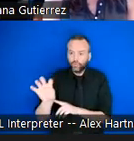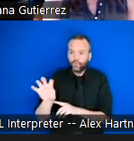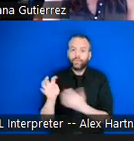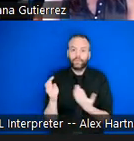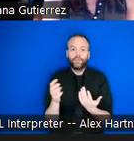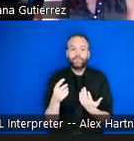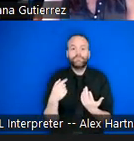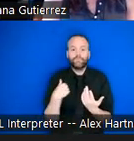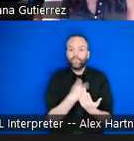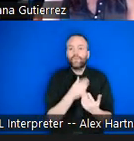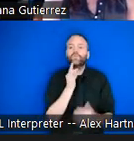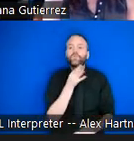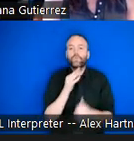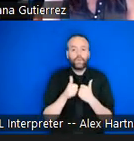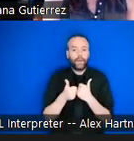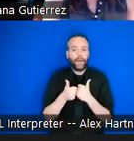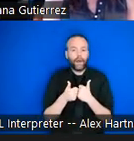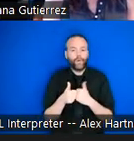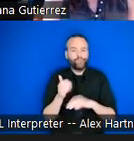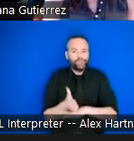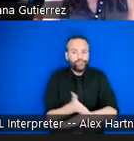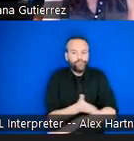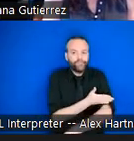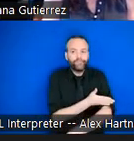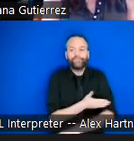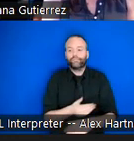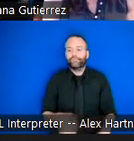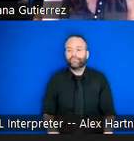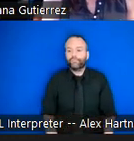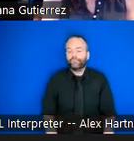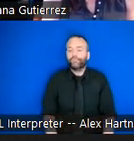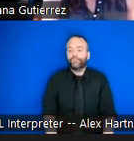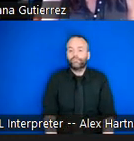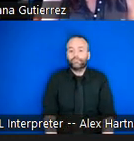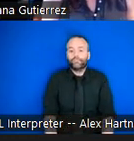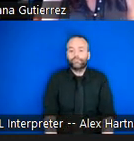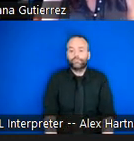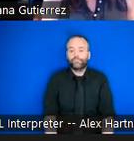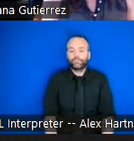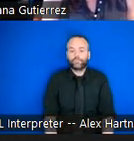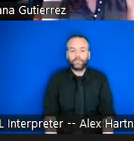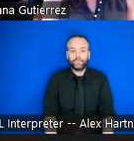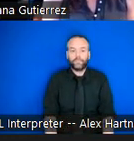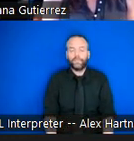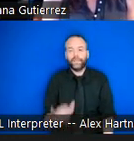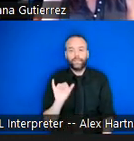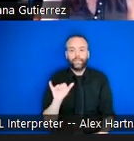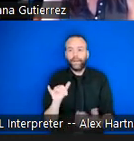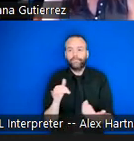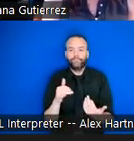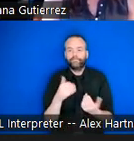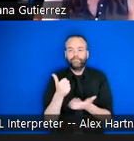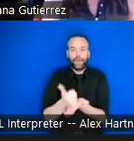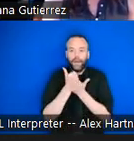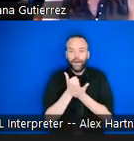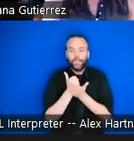that we want to grow our own skill set in? And that's really how we want to shape webinars that we offer each quarter, as